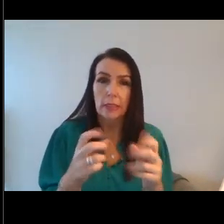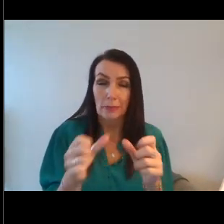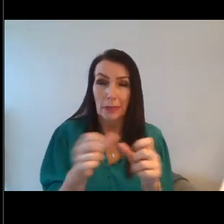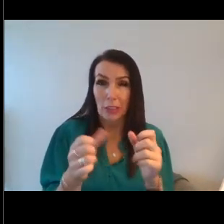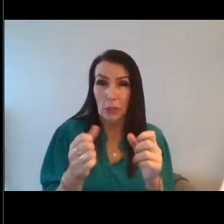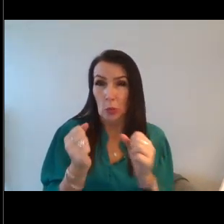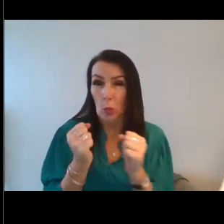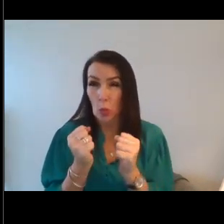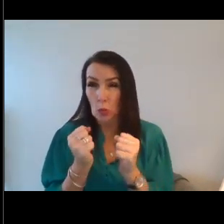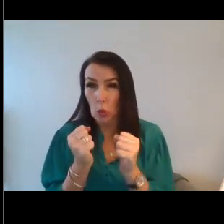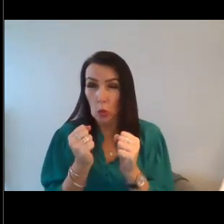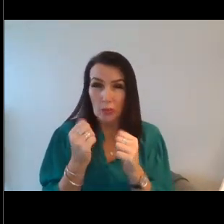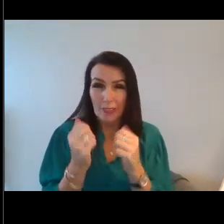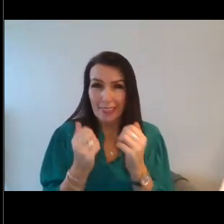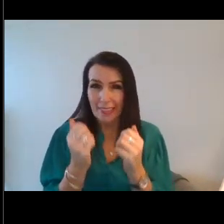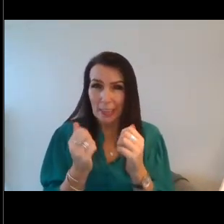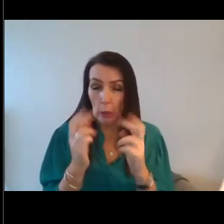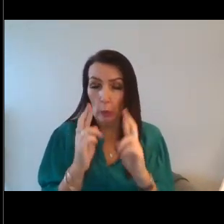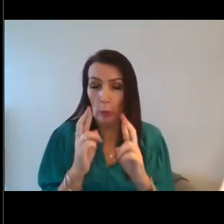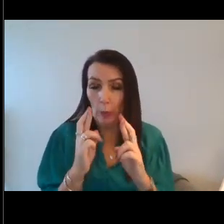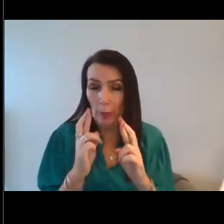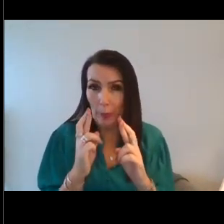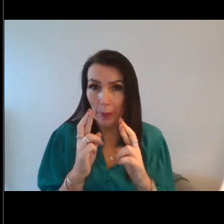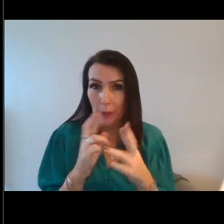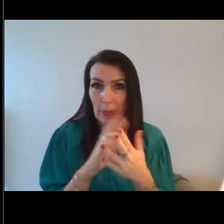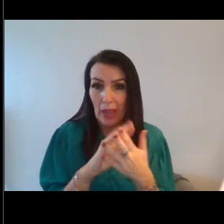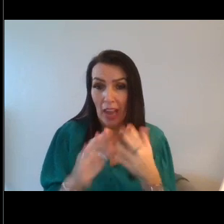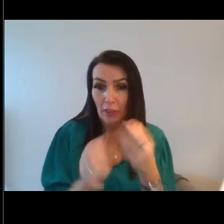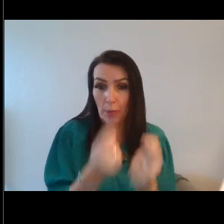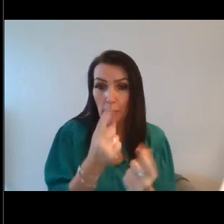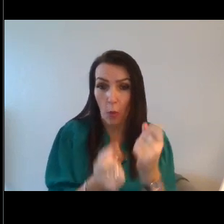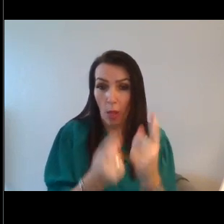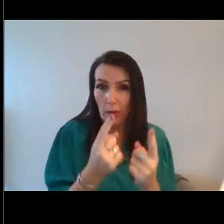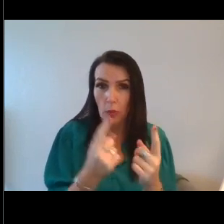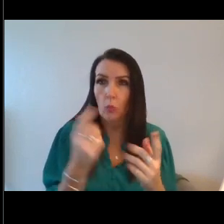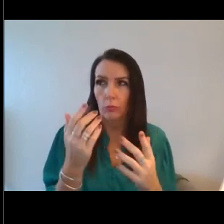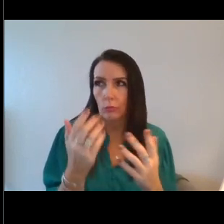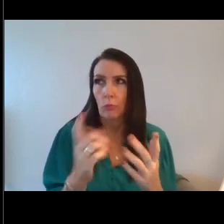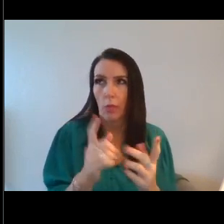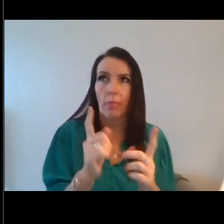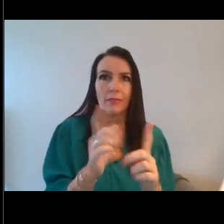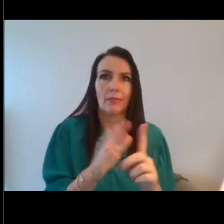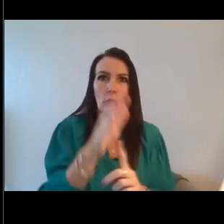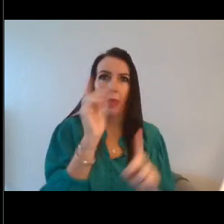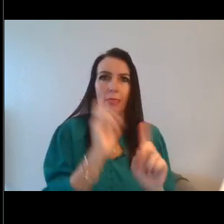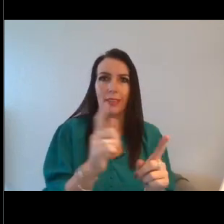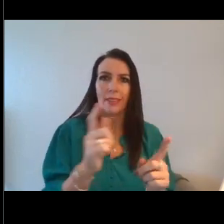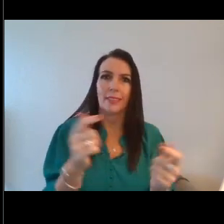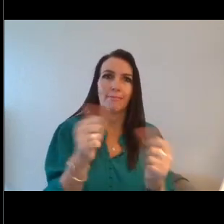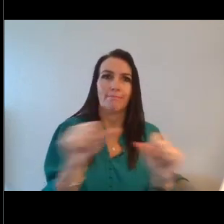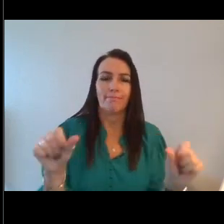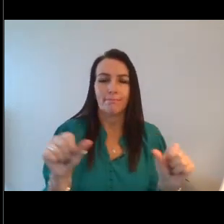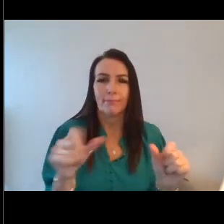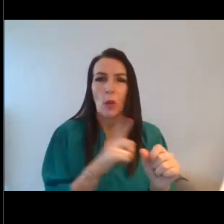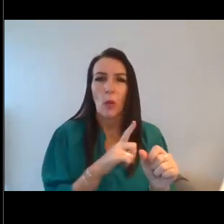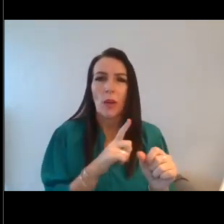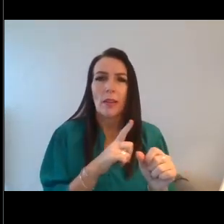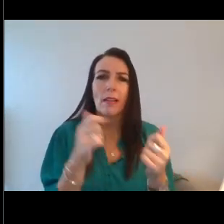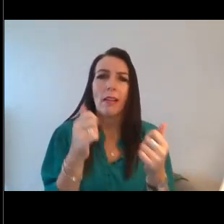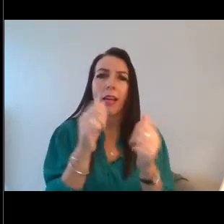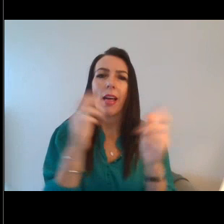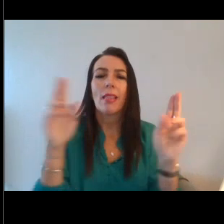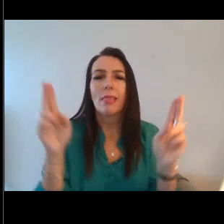and hope that hydrogen boilers will come along and save the day, because it's a much less of an